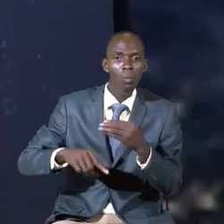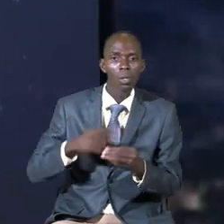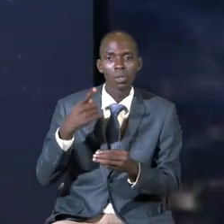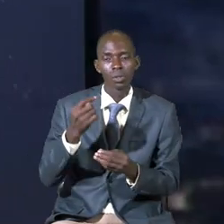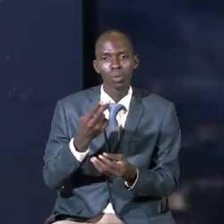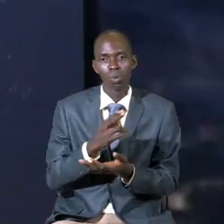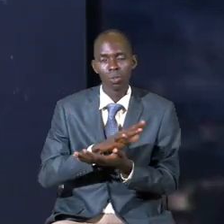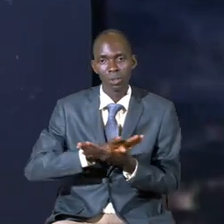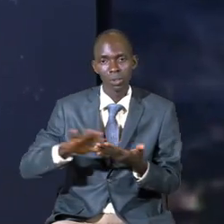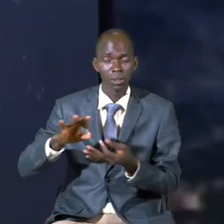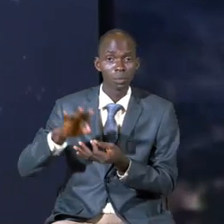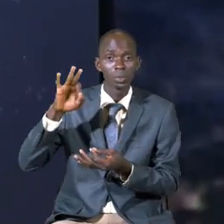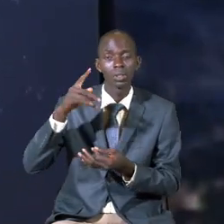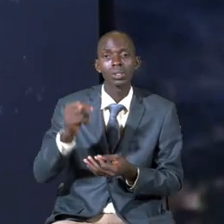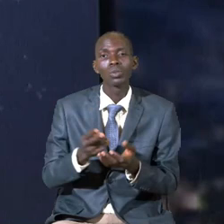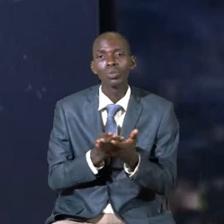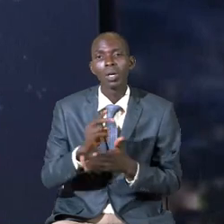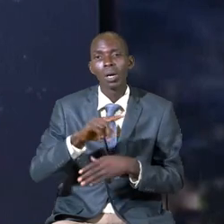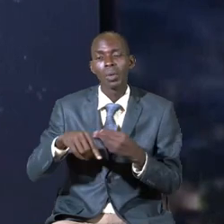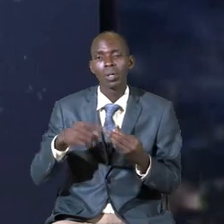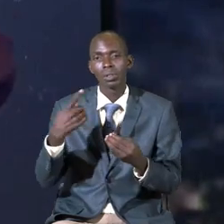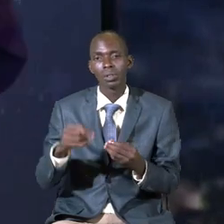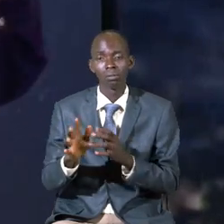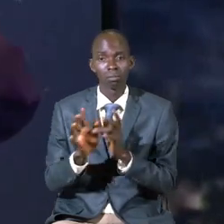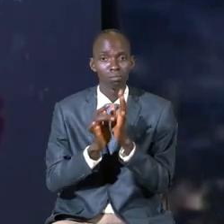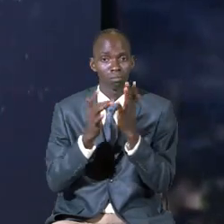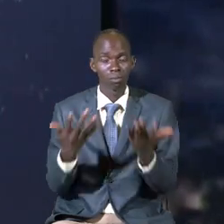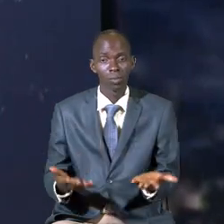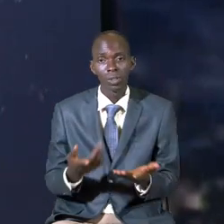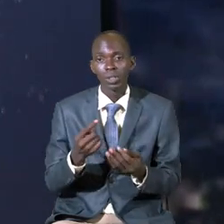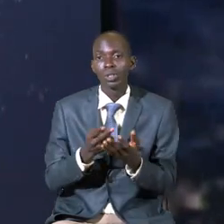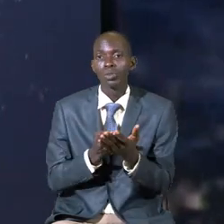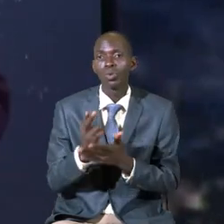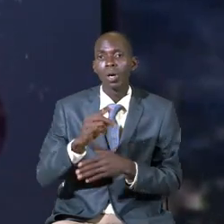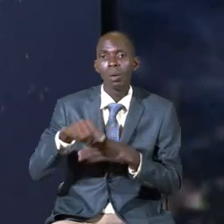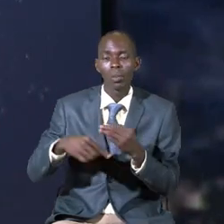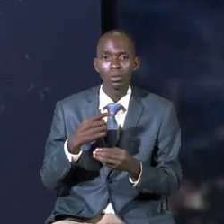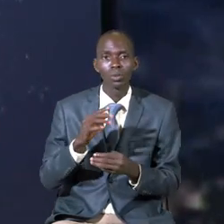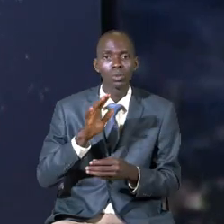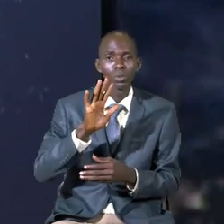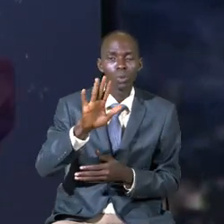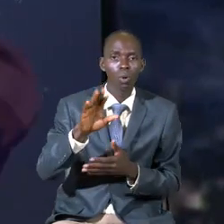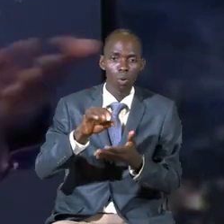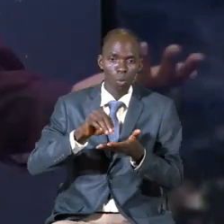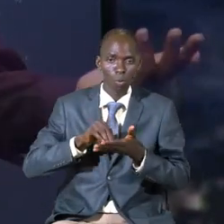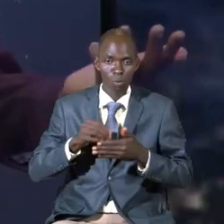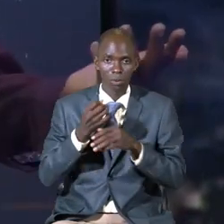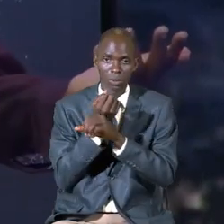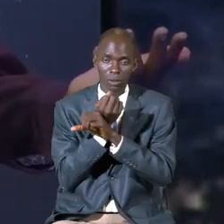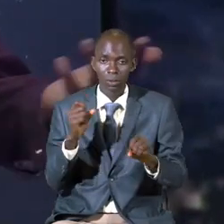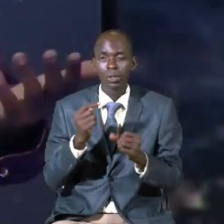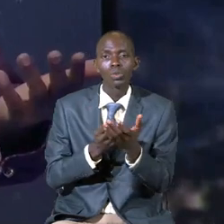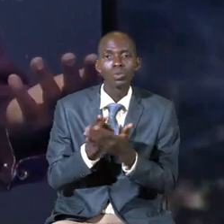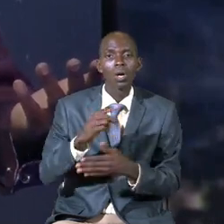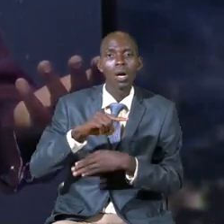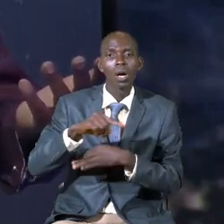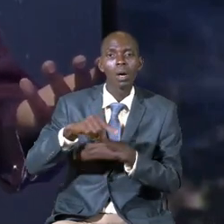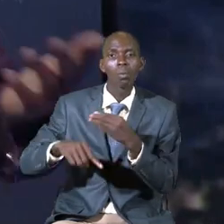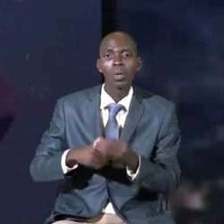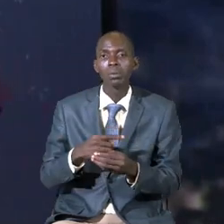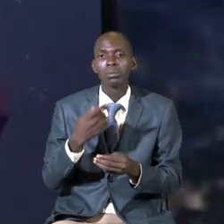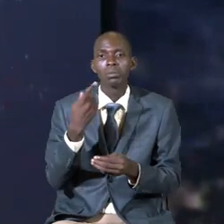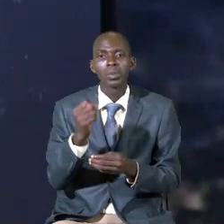ghost the truth about the scriptures the truth about your own salvation the truth about the